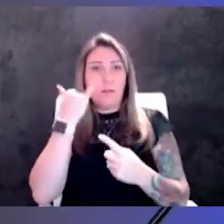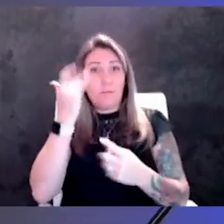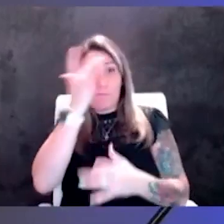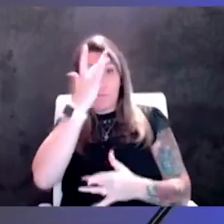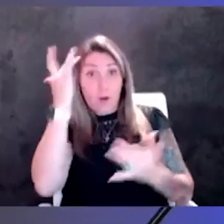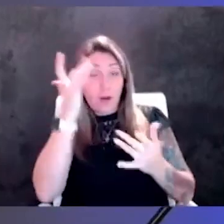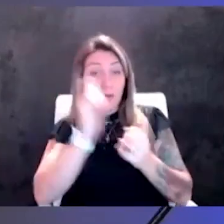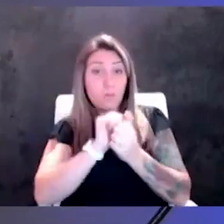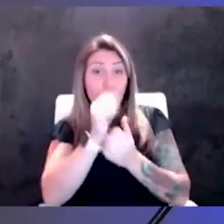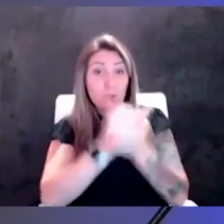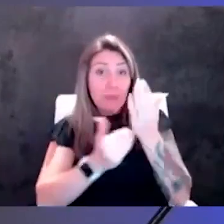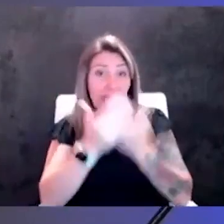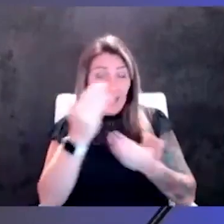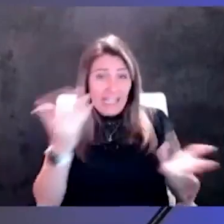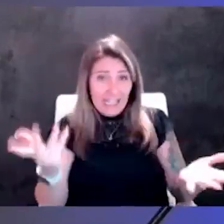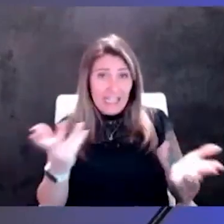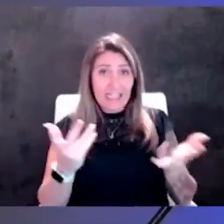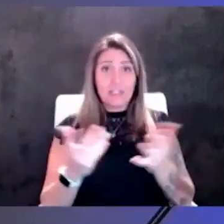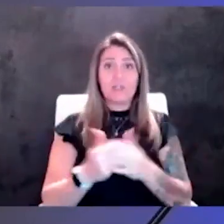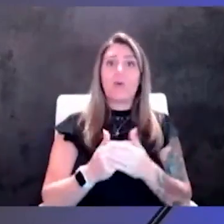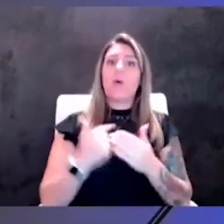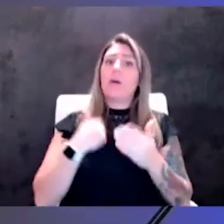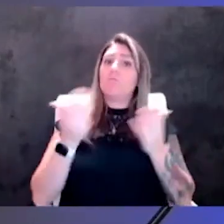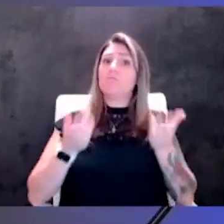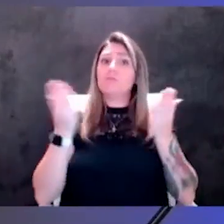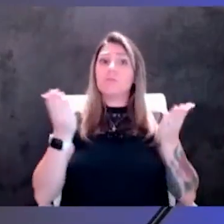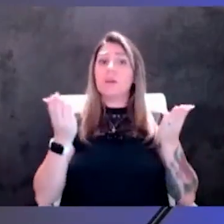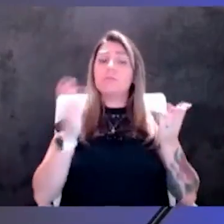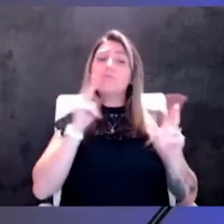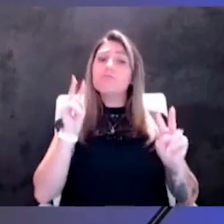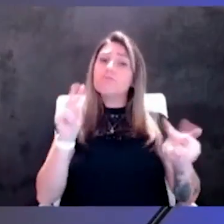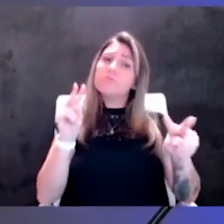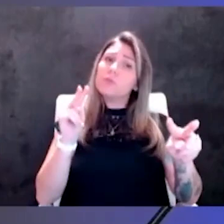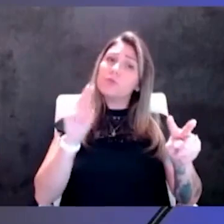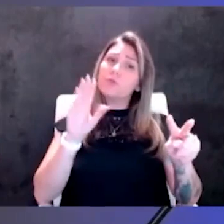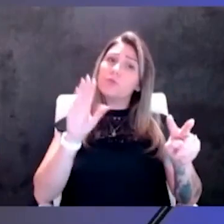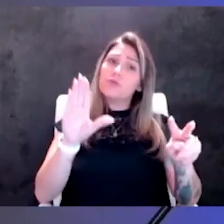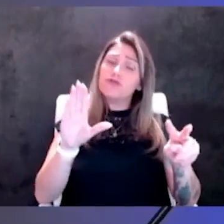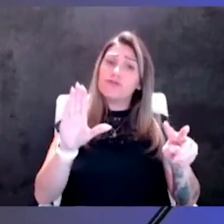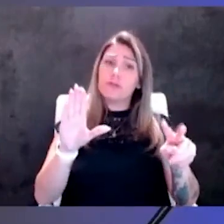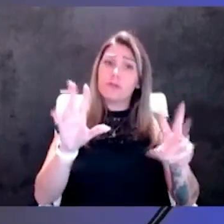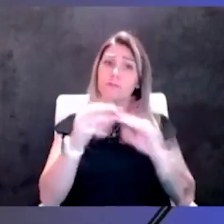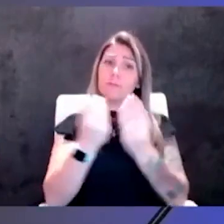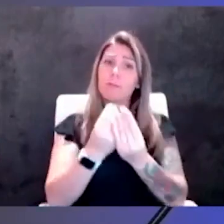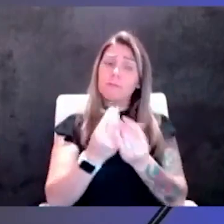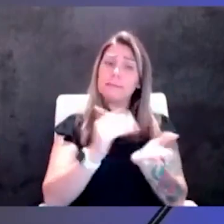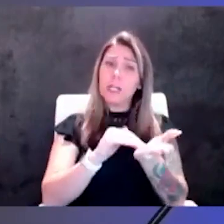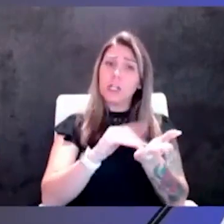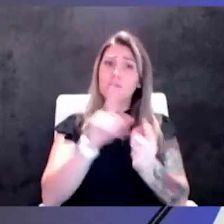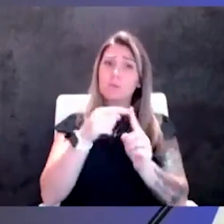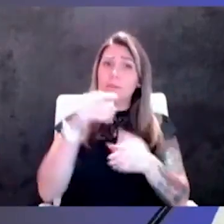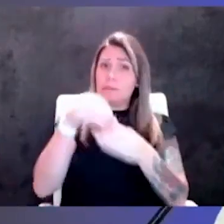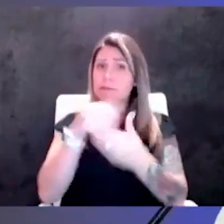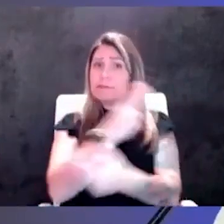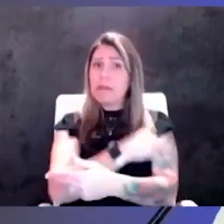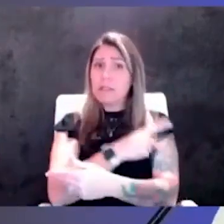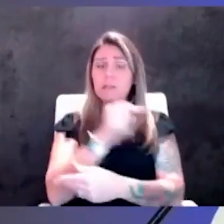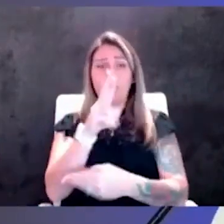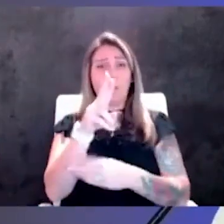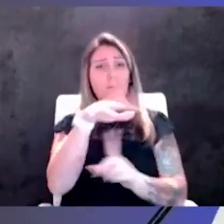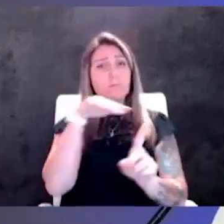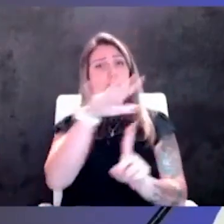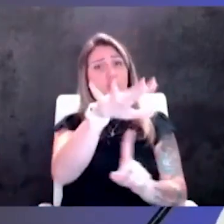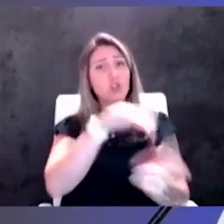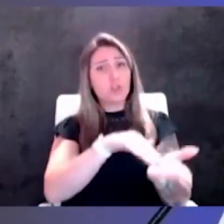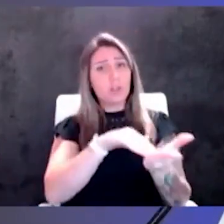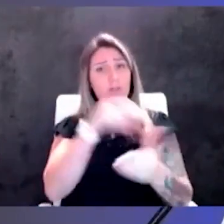So I would recommend that you keep an eye on your loved one's doctor when they're in the hospital, or on your doctor if you were in the hospital, and